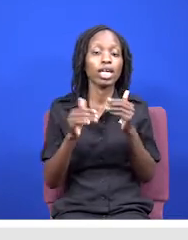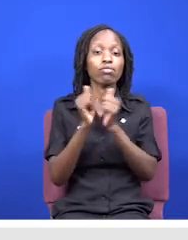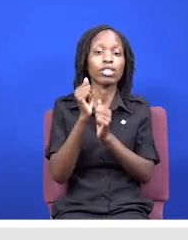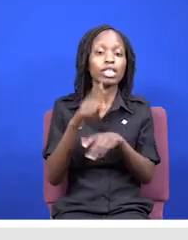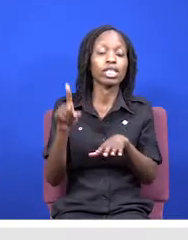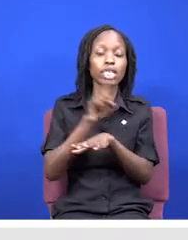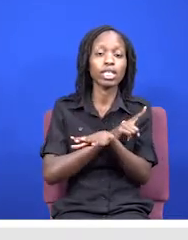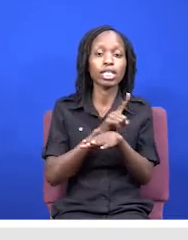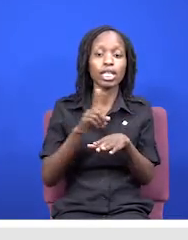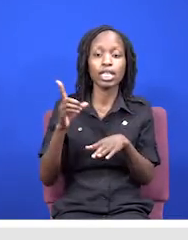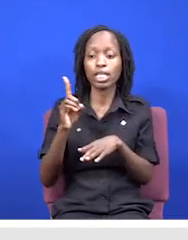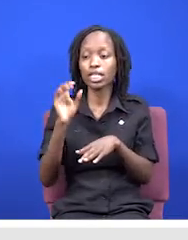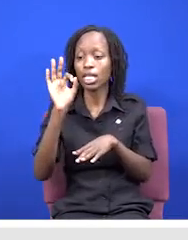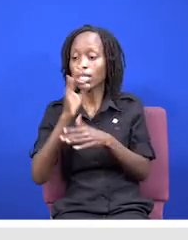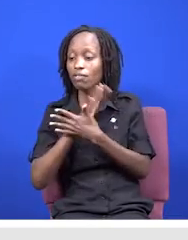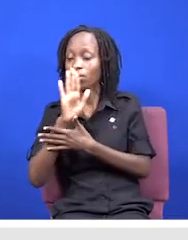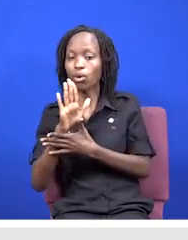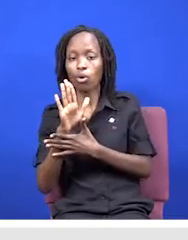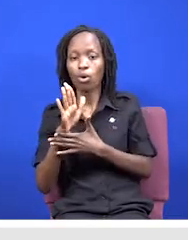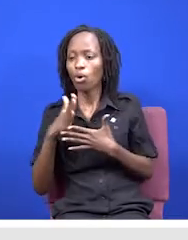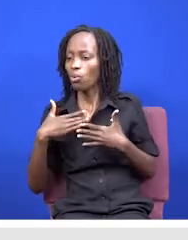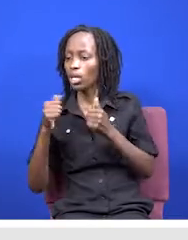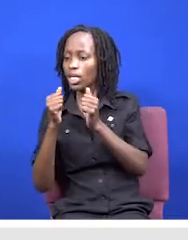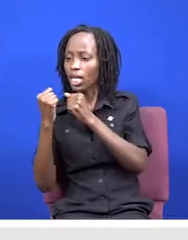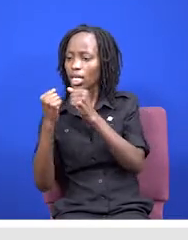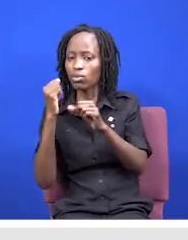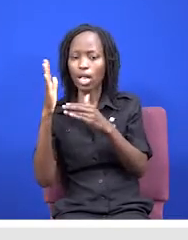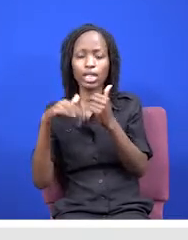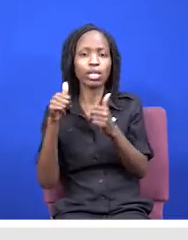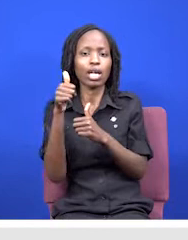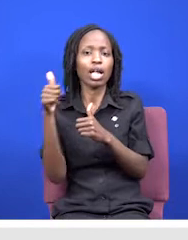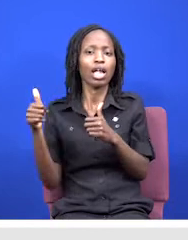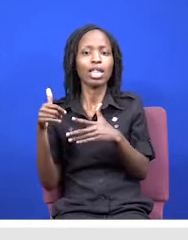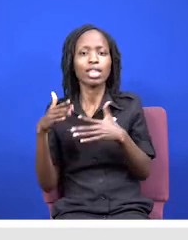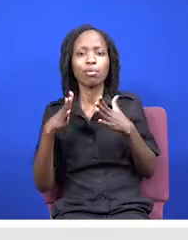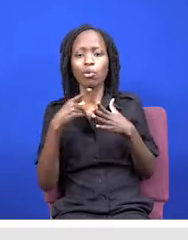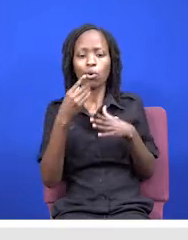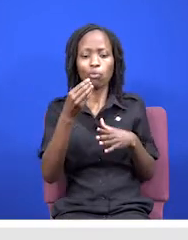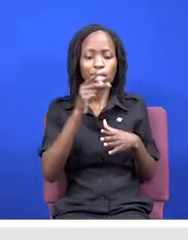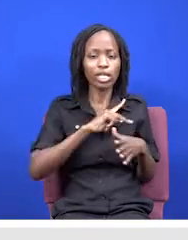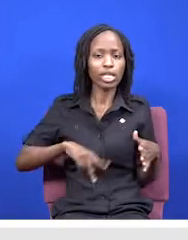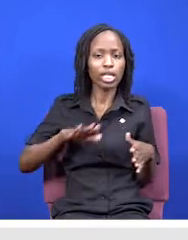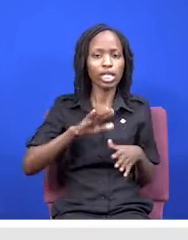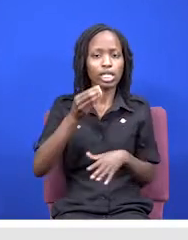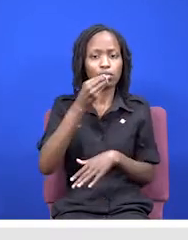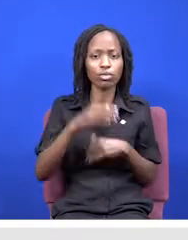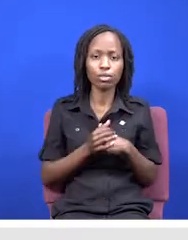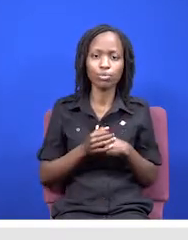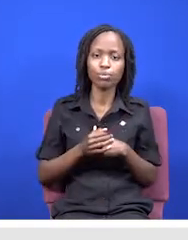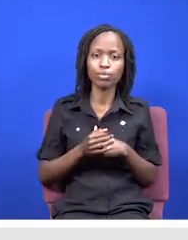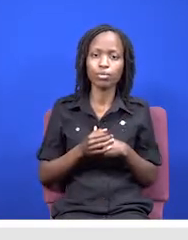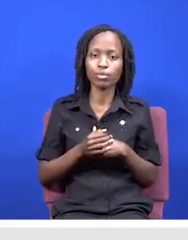At the end of the 10 days, Daniel and his three friends looked healthier and stronger than the other young men who had been eating the king's